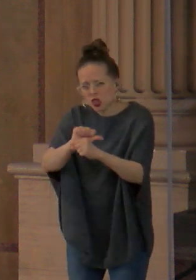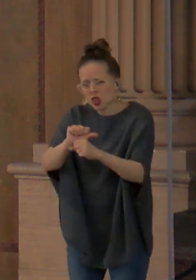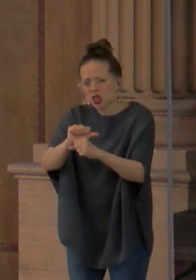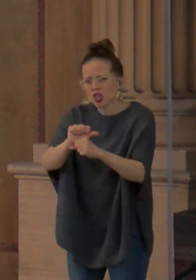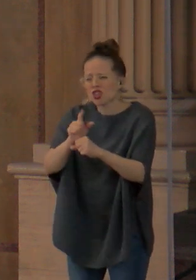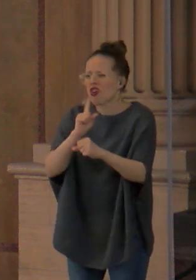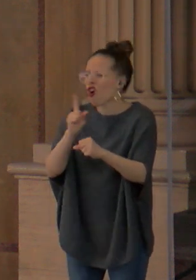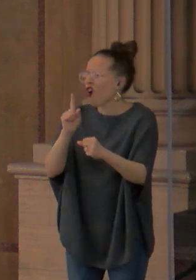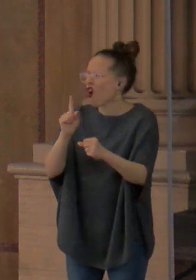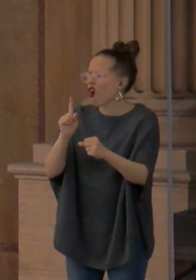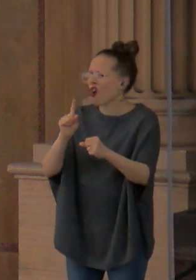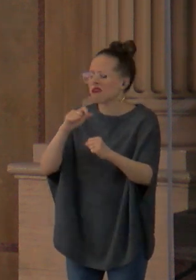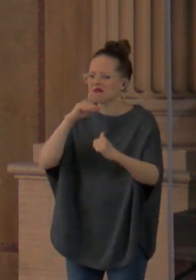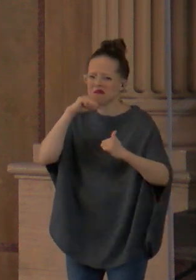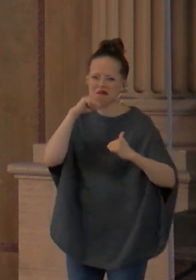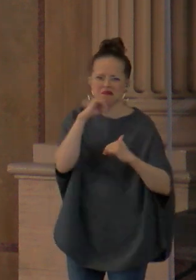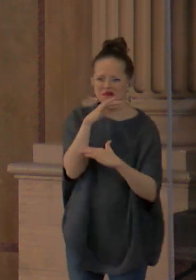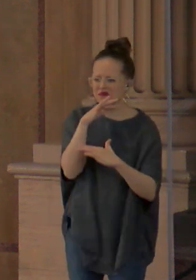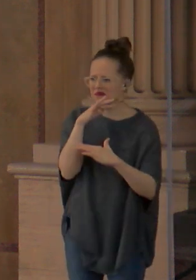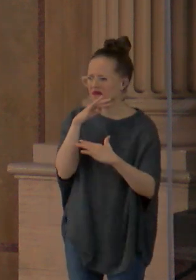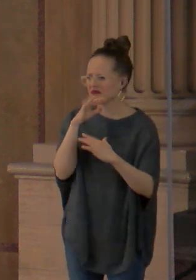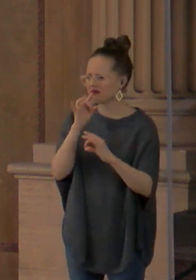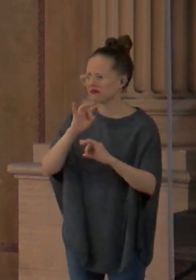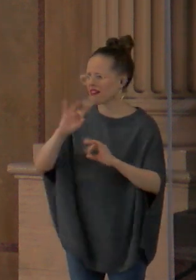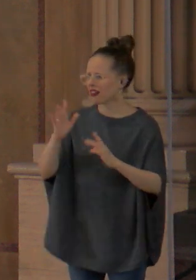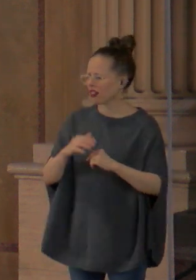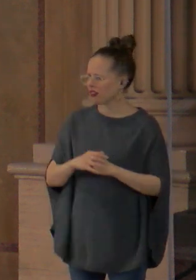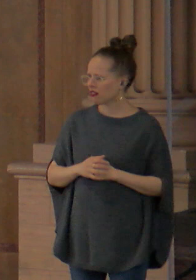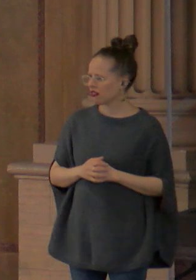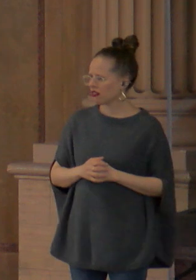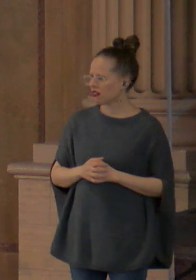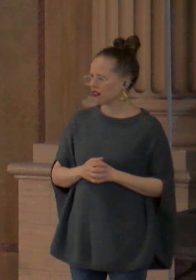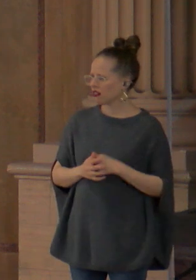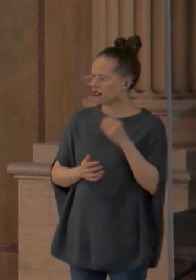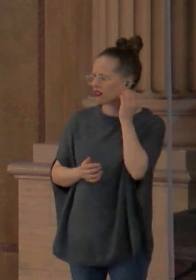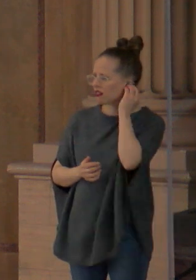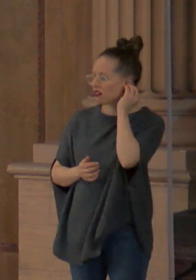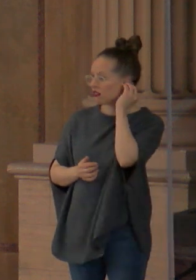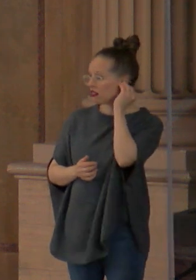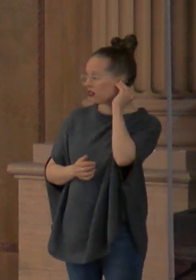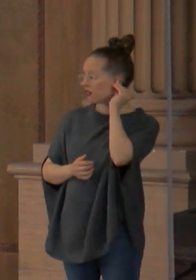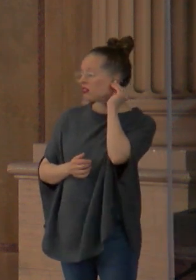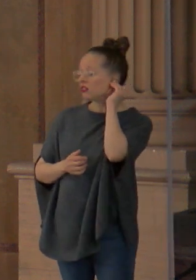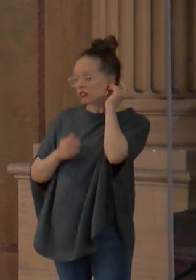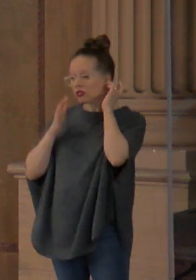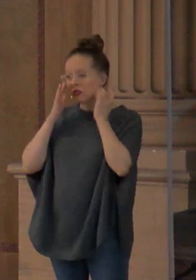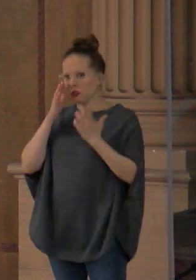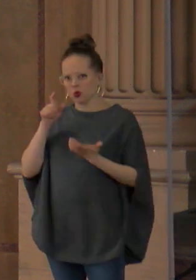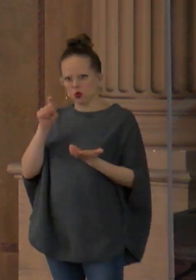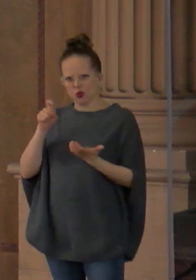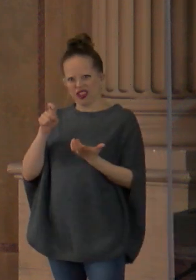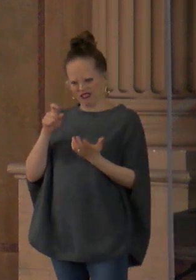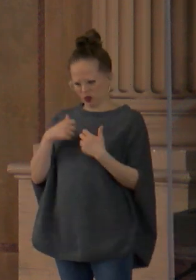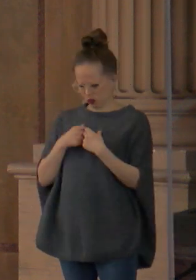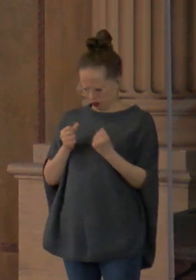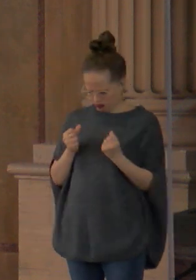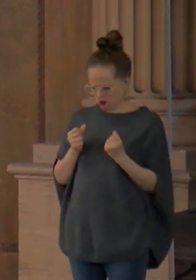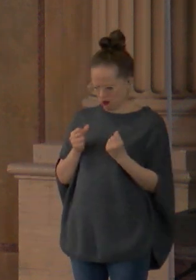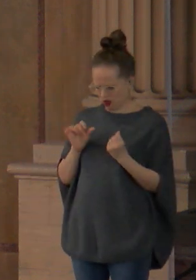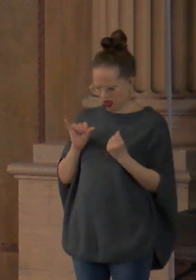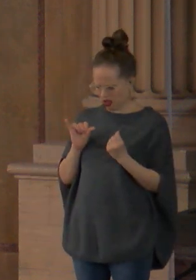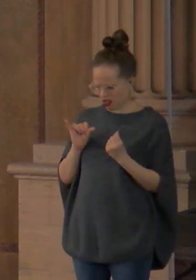So we're supposed to hear all those laws and know that they reflect God's character and say, man, if I am ever going to be righteous before God, I'm going to need some help.